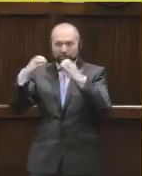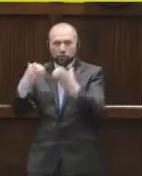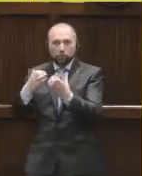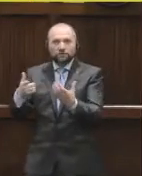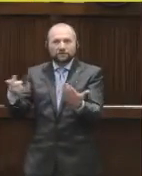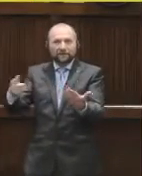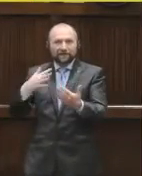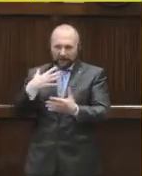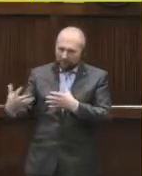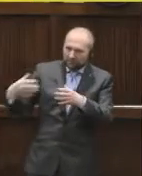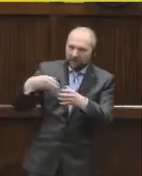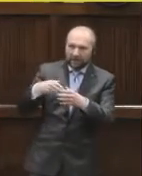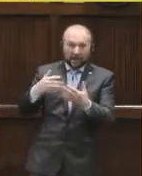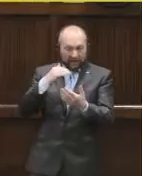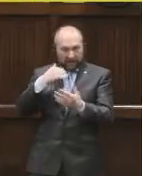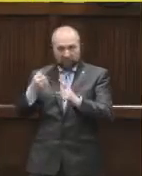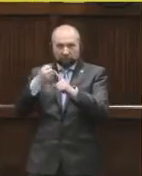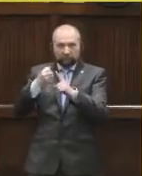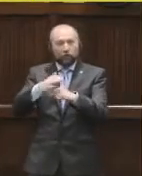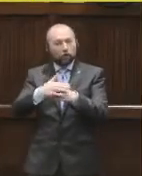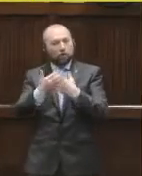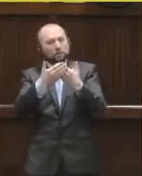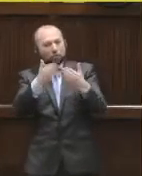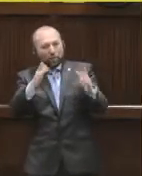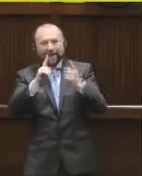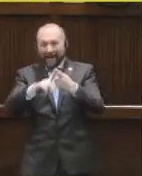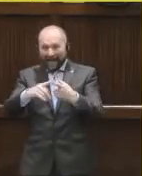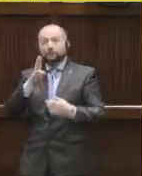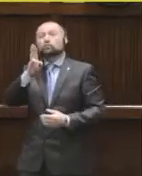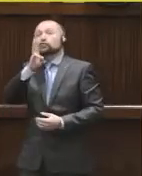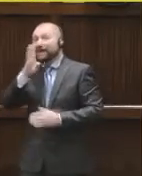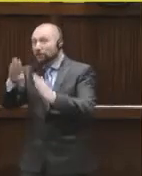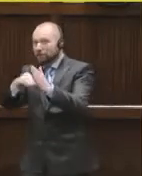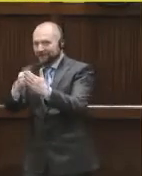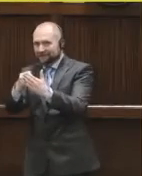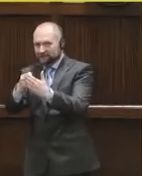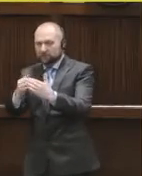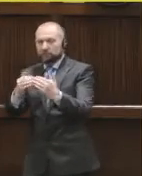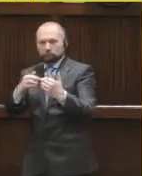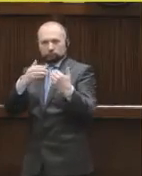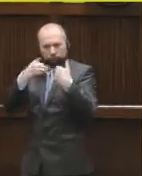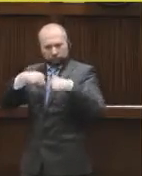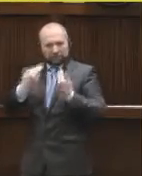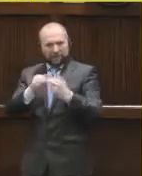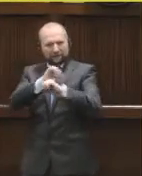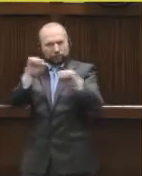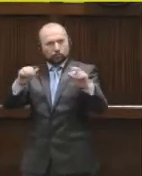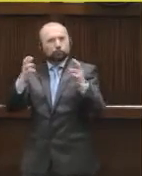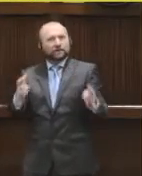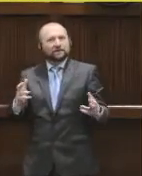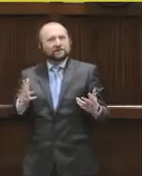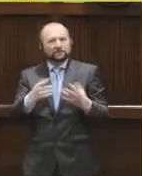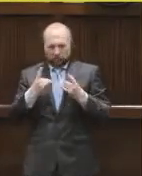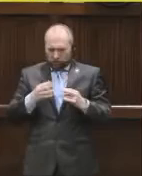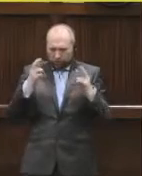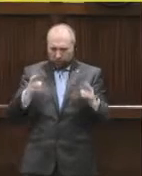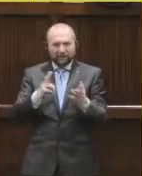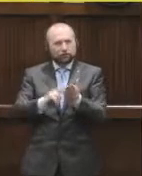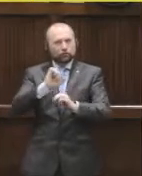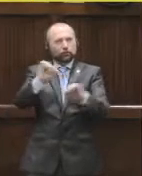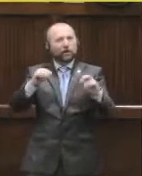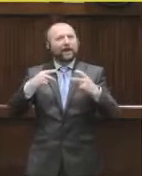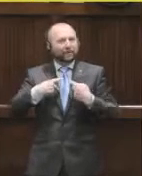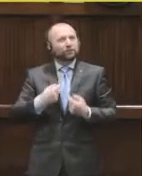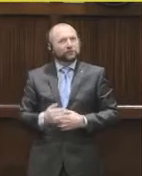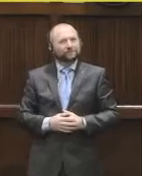the public and private sector your rights, your equality and your absolute human rights to have your own language. Thank you